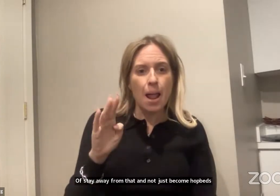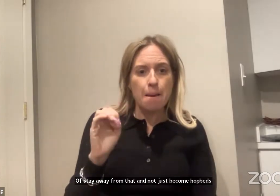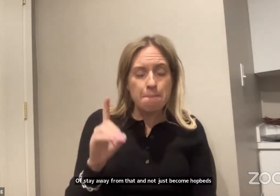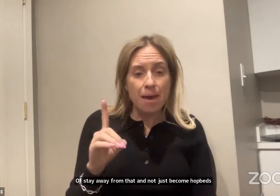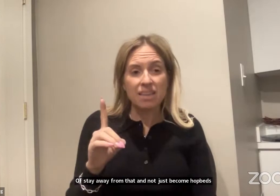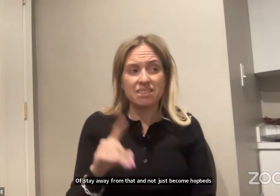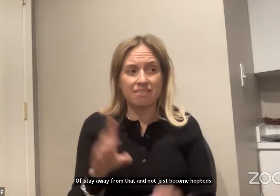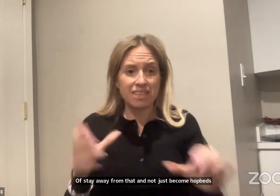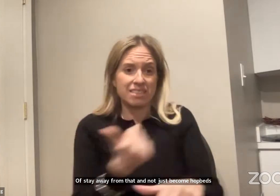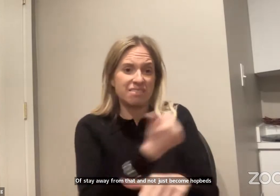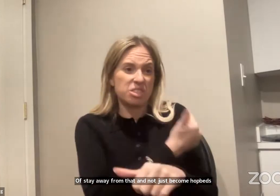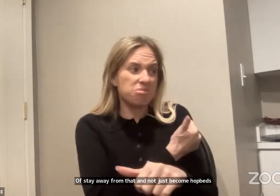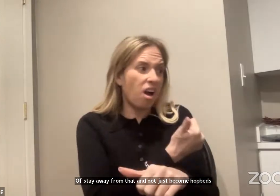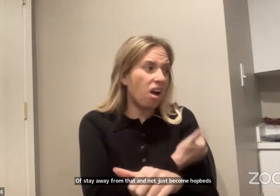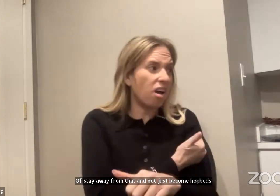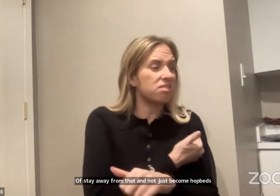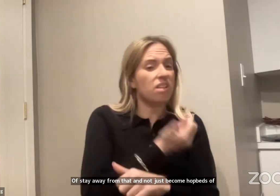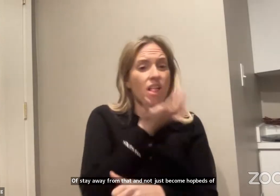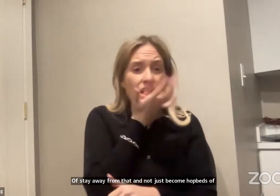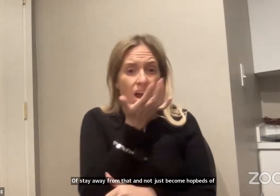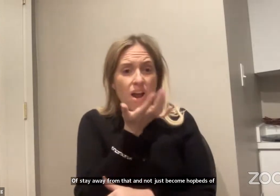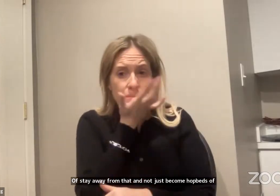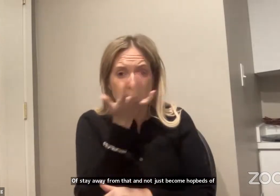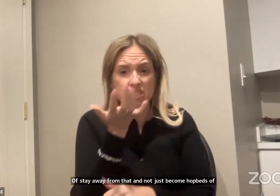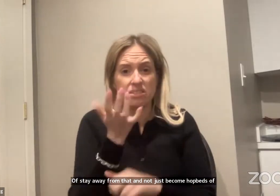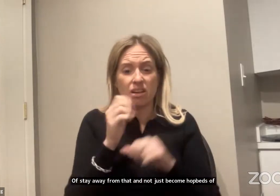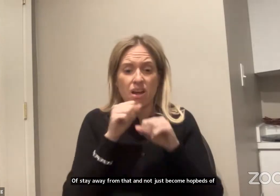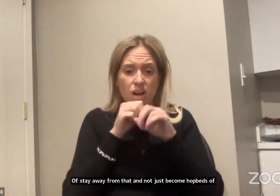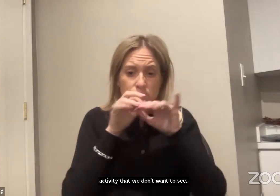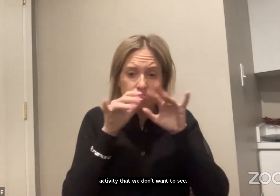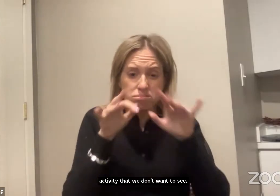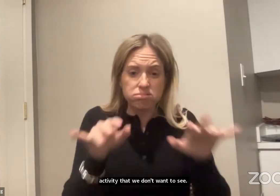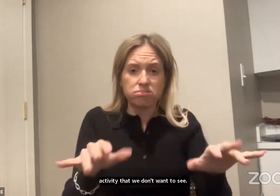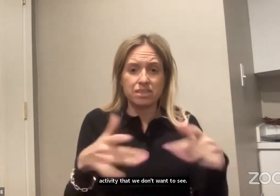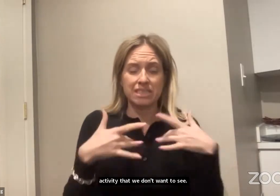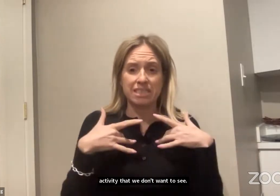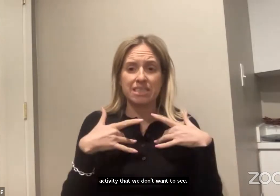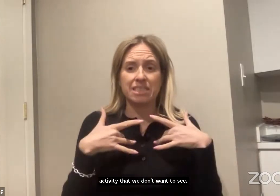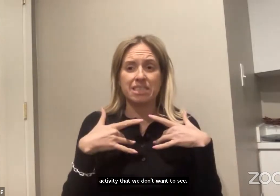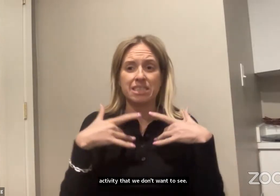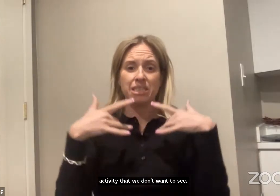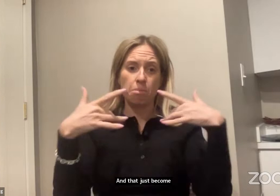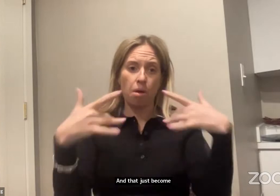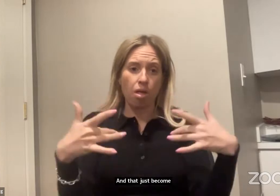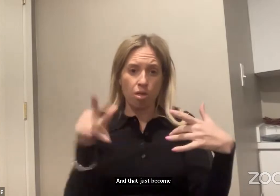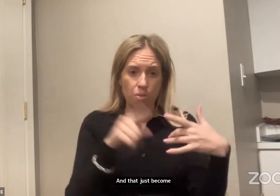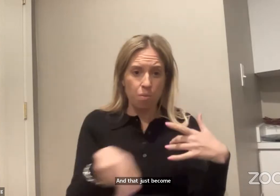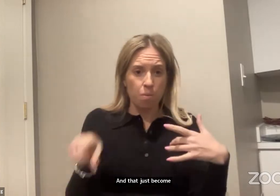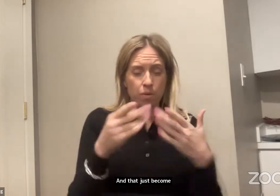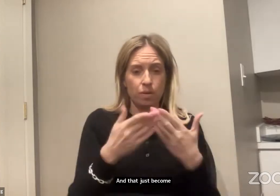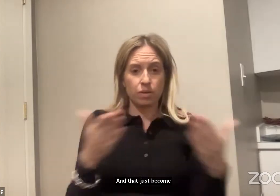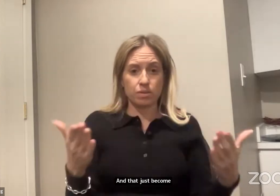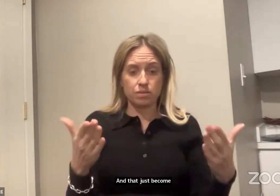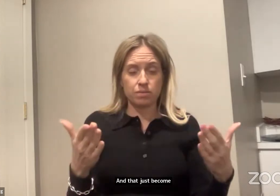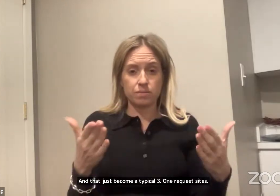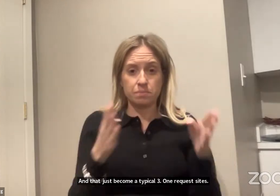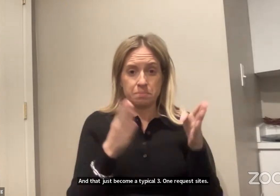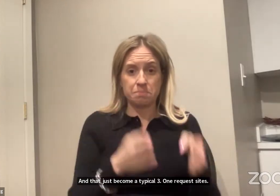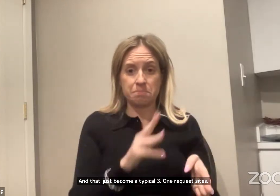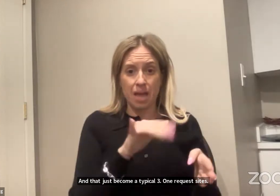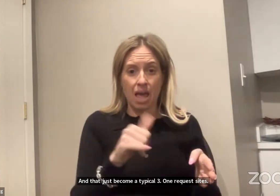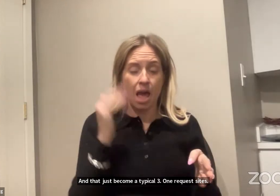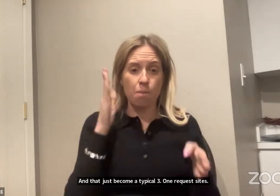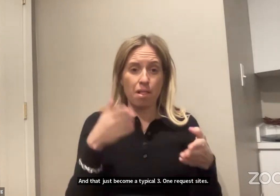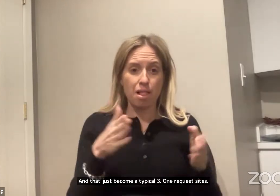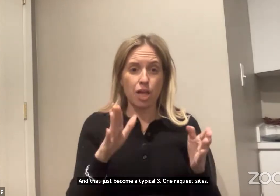don't want to see, and that just become typical 3-in-1 request sites. So Commissioner May, I'll let you make the